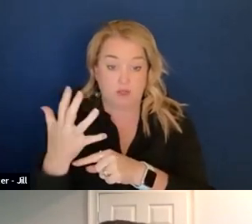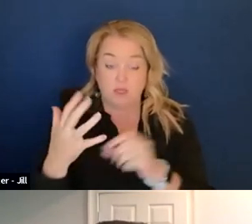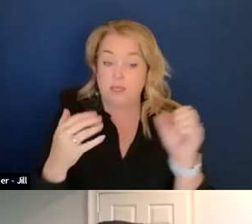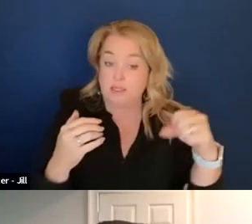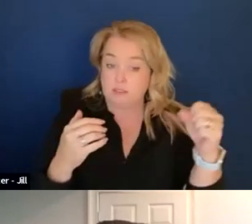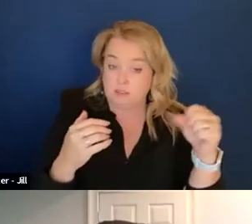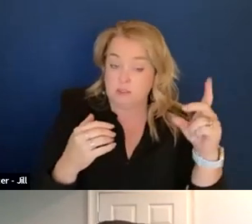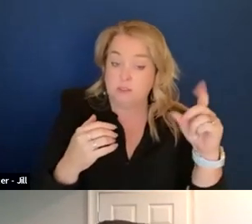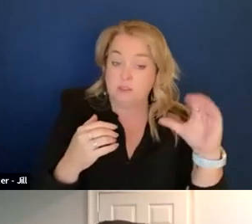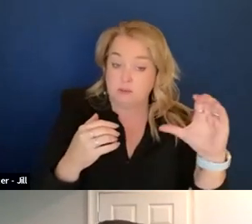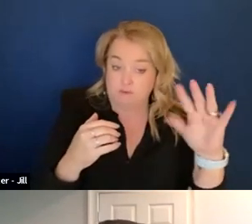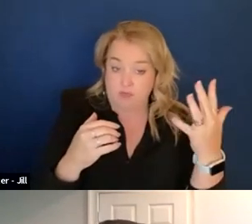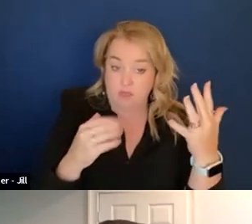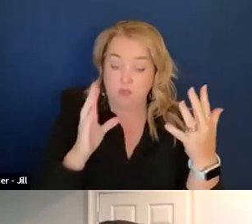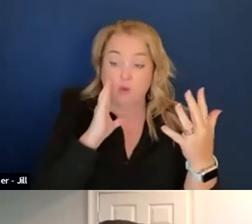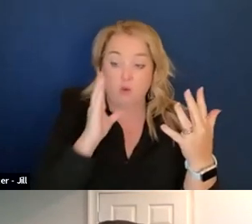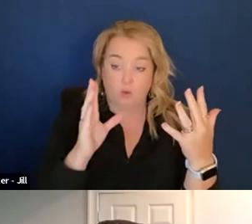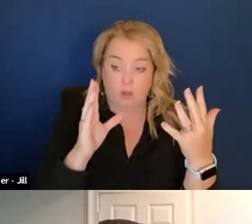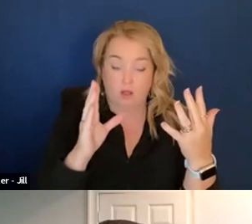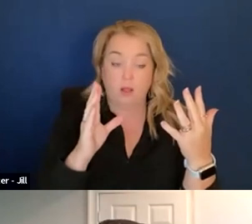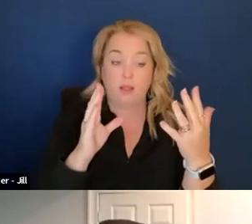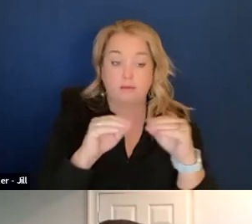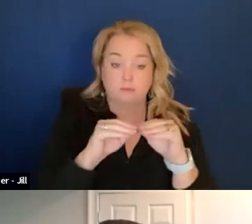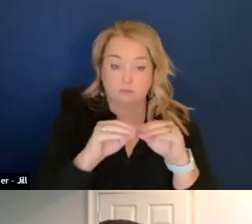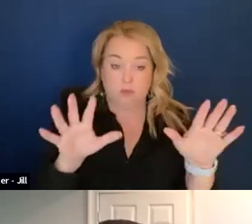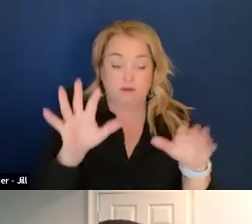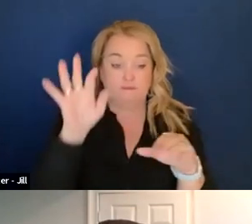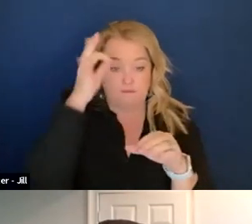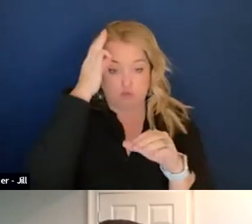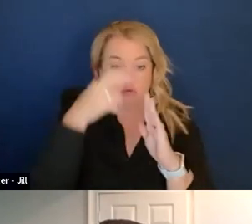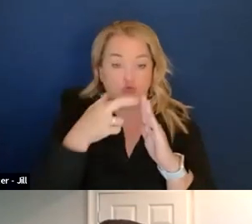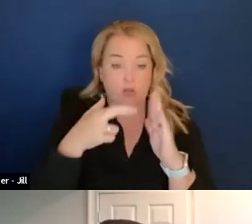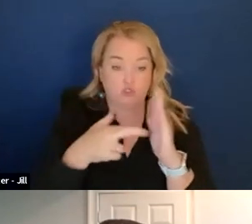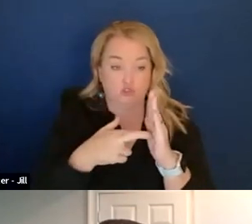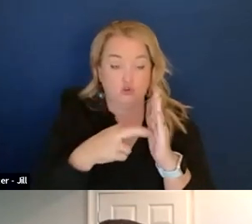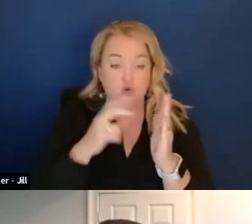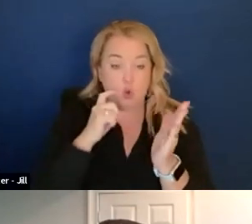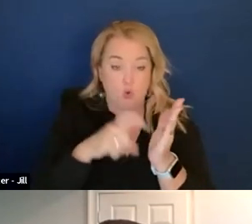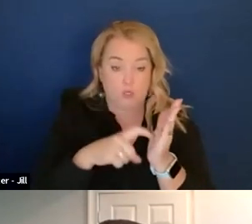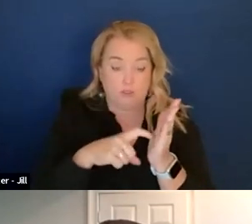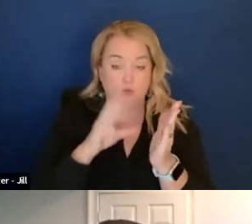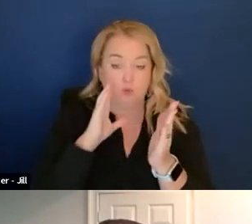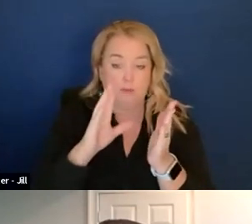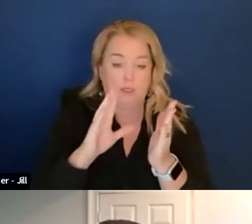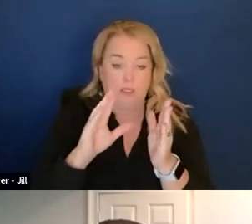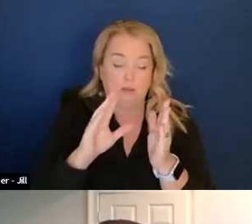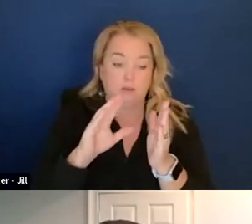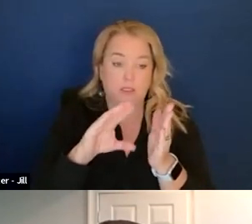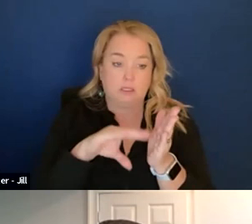December 5th, we will be putting out a Federal Register notice. So we're going through the clearance process right now to post